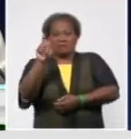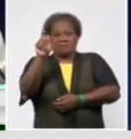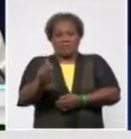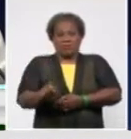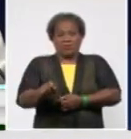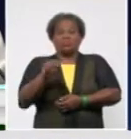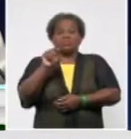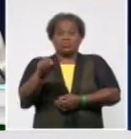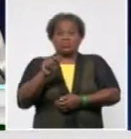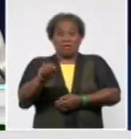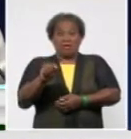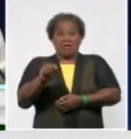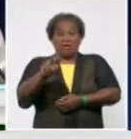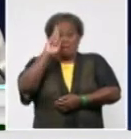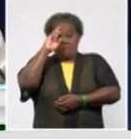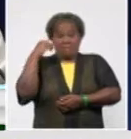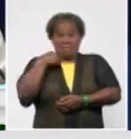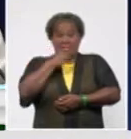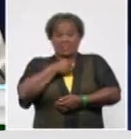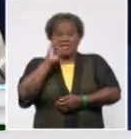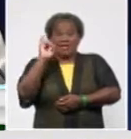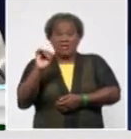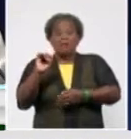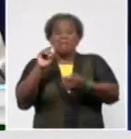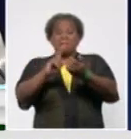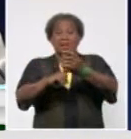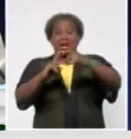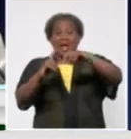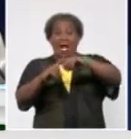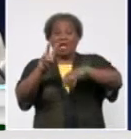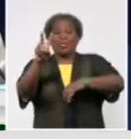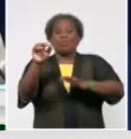and 555 in Villa Claras,